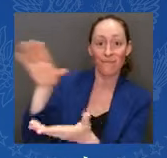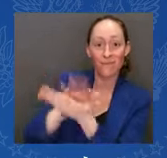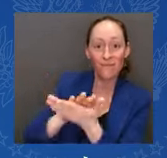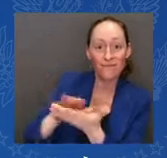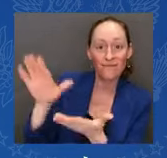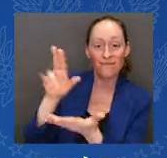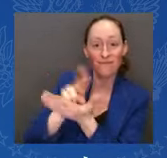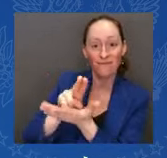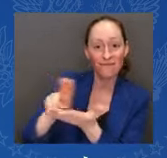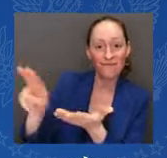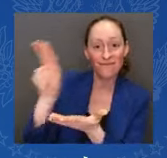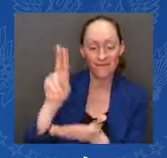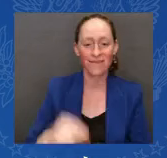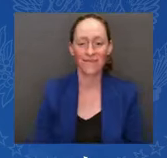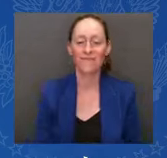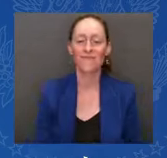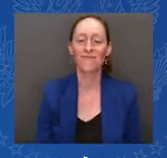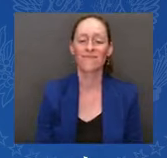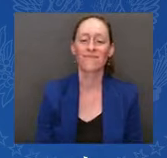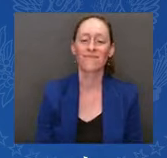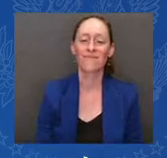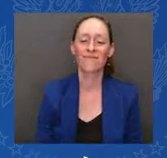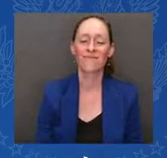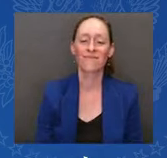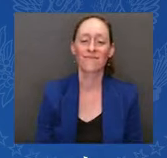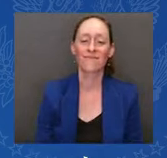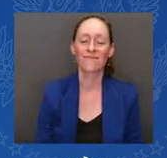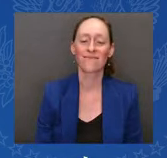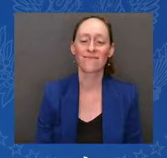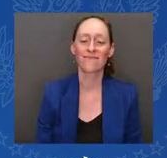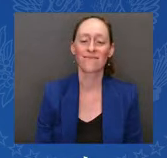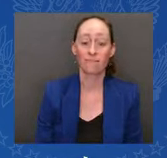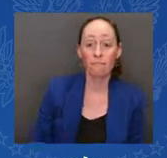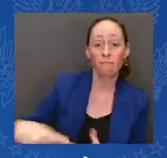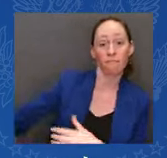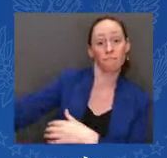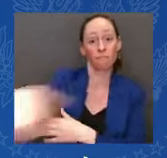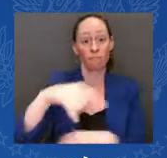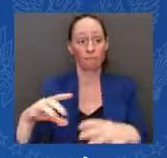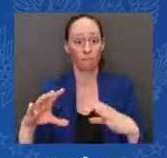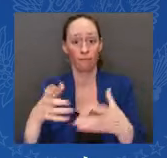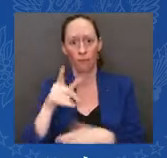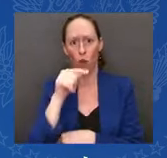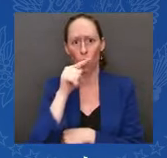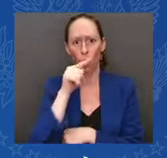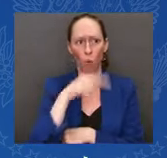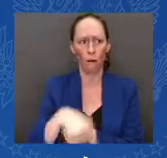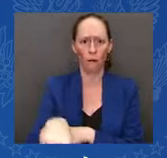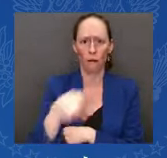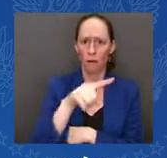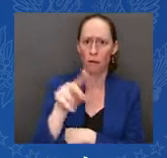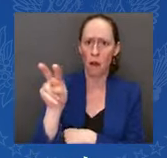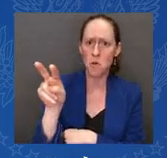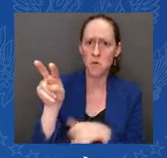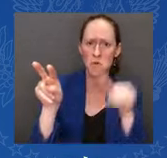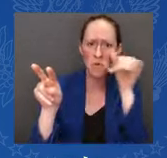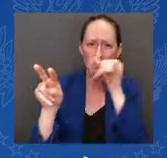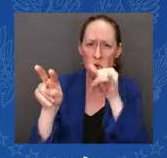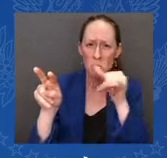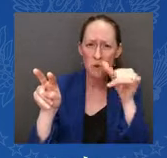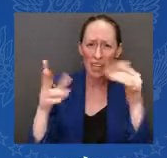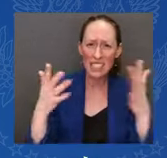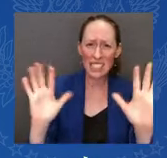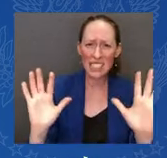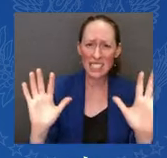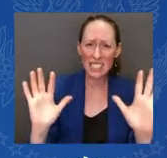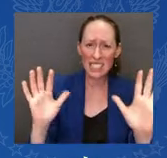in today's decision, quote, rolls back decades of precedent and momentous progress, end of quote. I agree